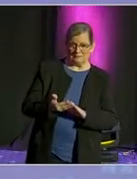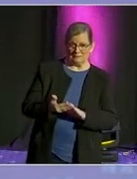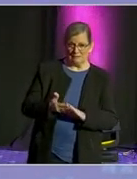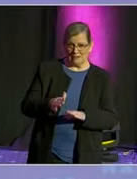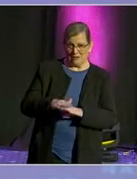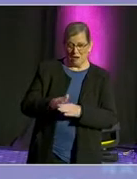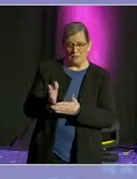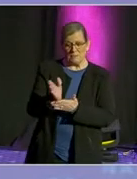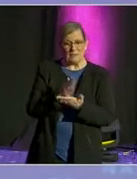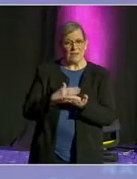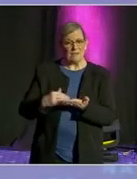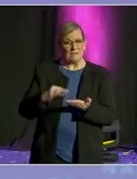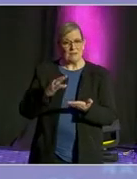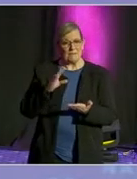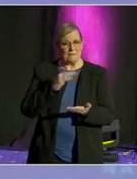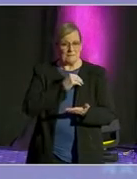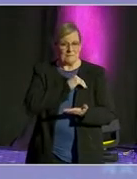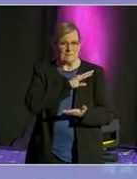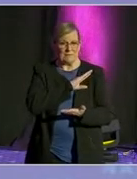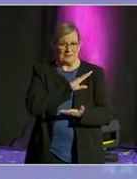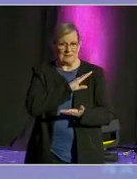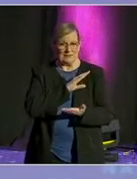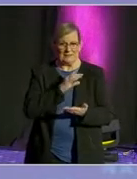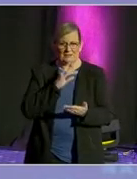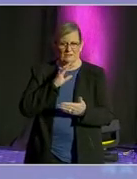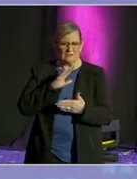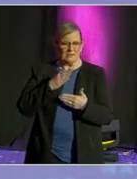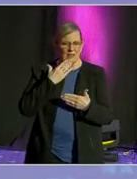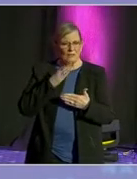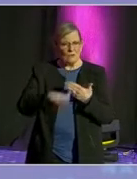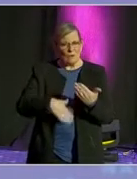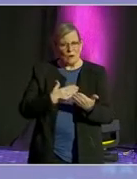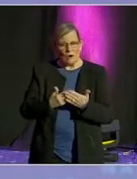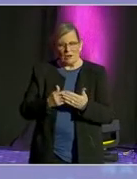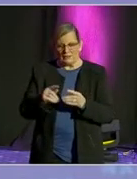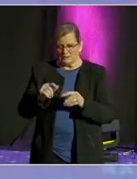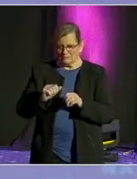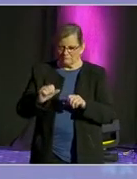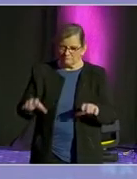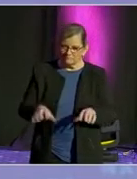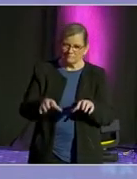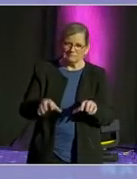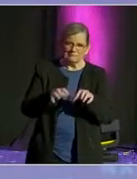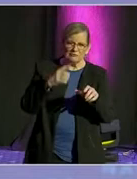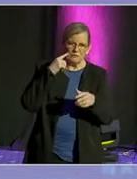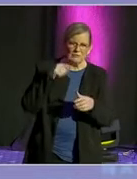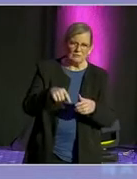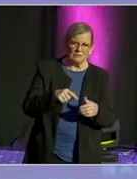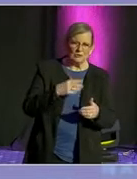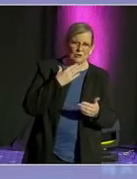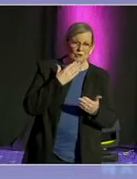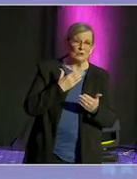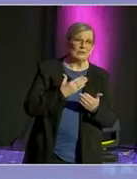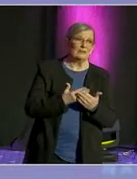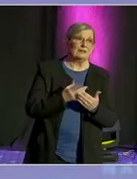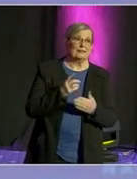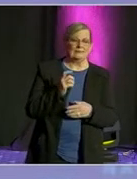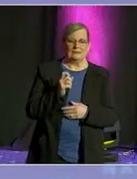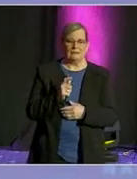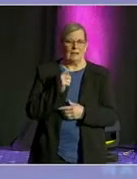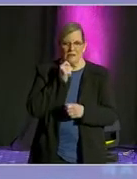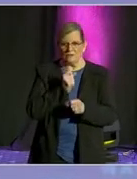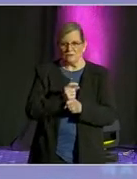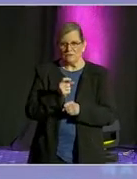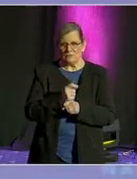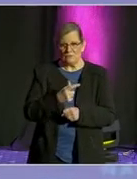thank Diana and her team again for all of their work to make us look as good as they do each and every year. And we look forward to